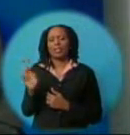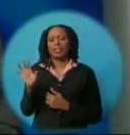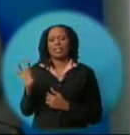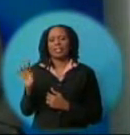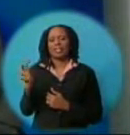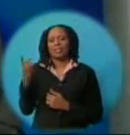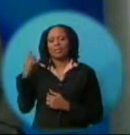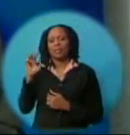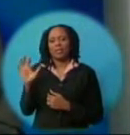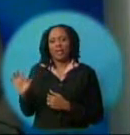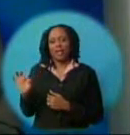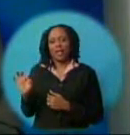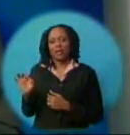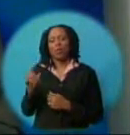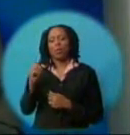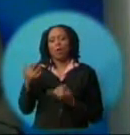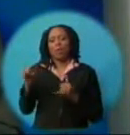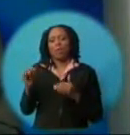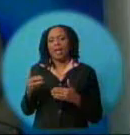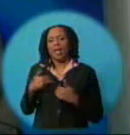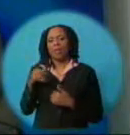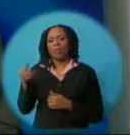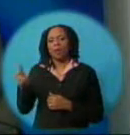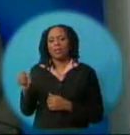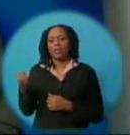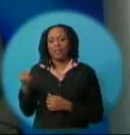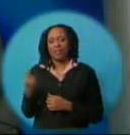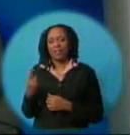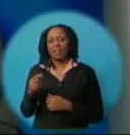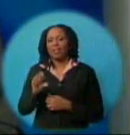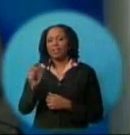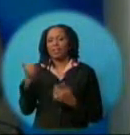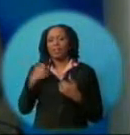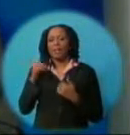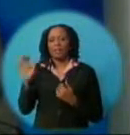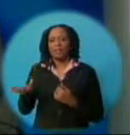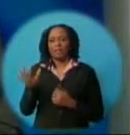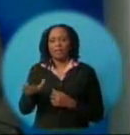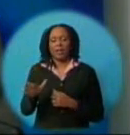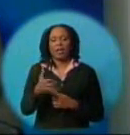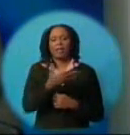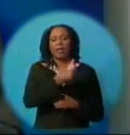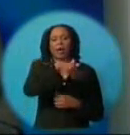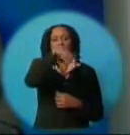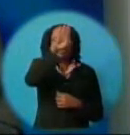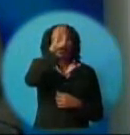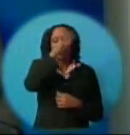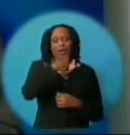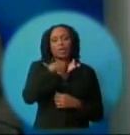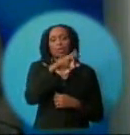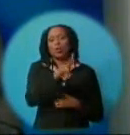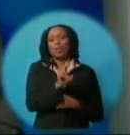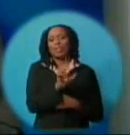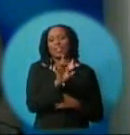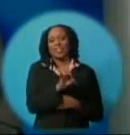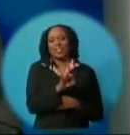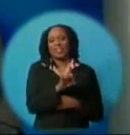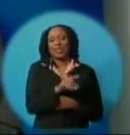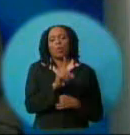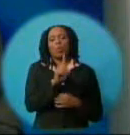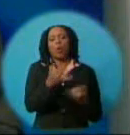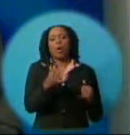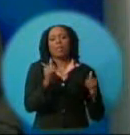Sri Lanka 286 for 9, Tharanga getting 111, Tilakaratne Dilshan 55. Australia 208, Mike